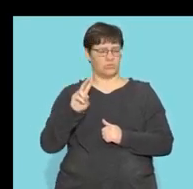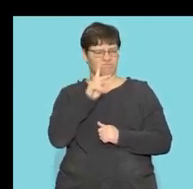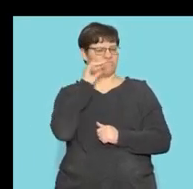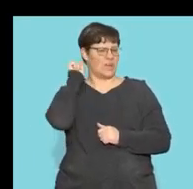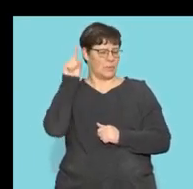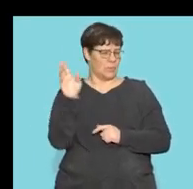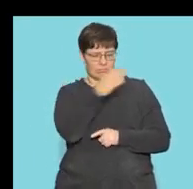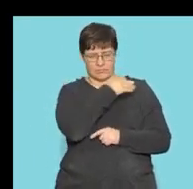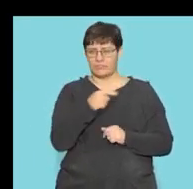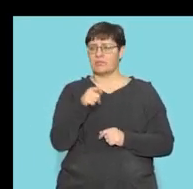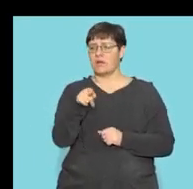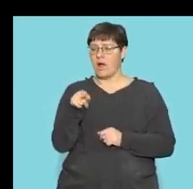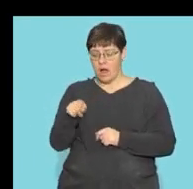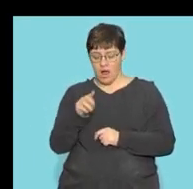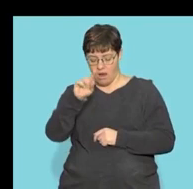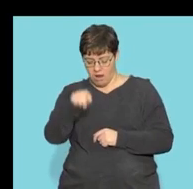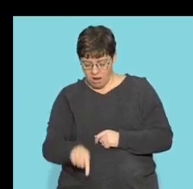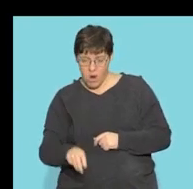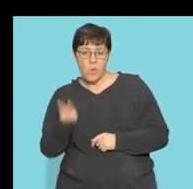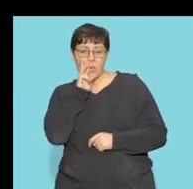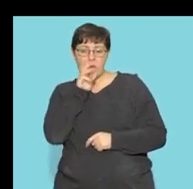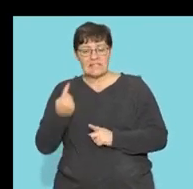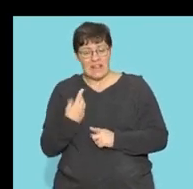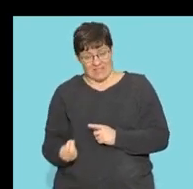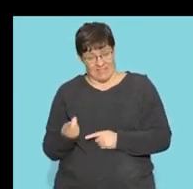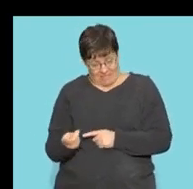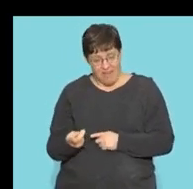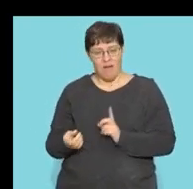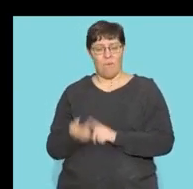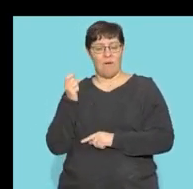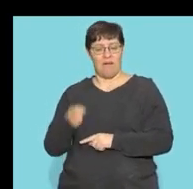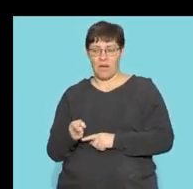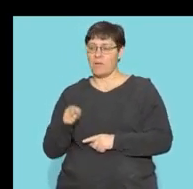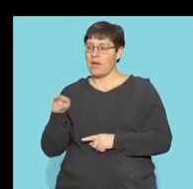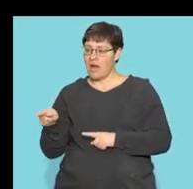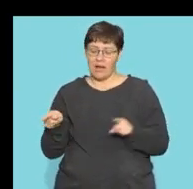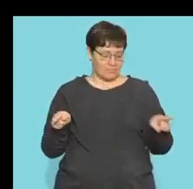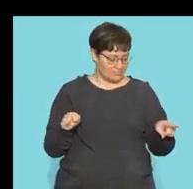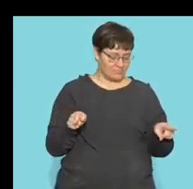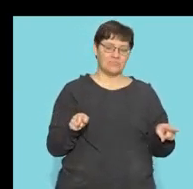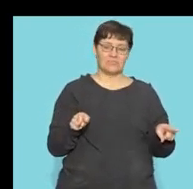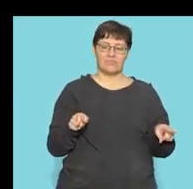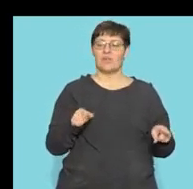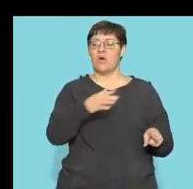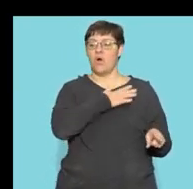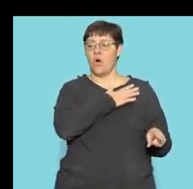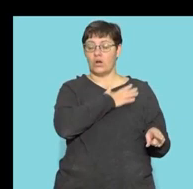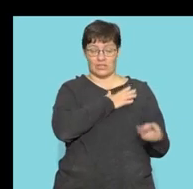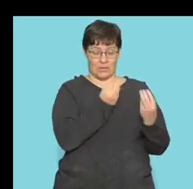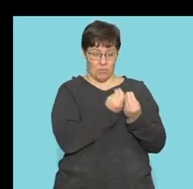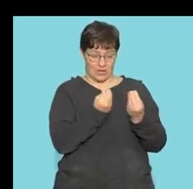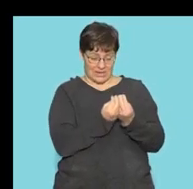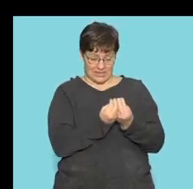the way down to here, there's water on its own. And we notice that we can write this with oxygen as a